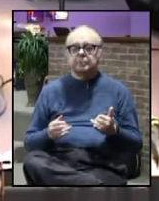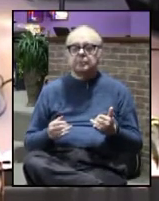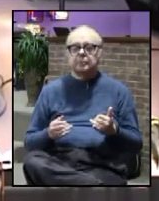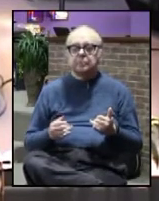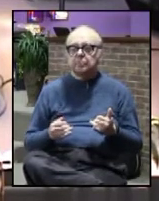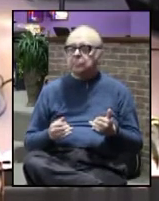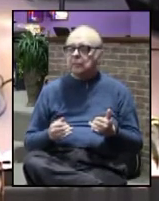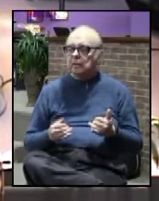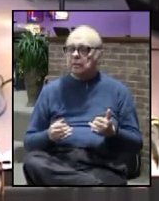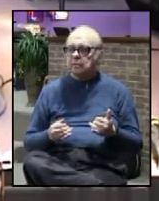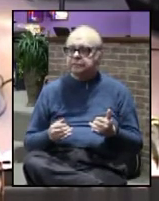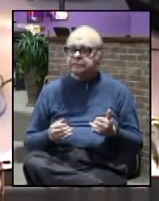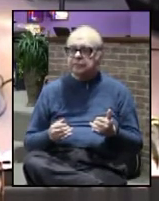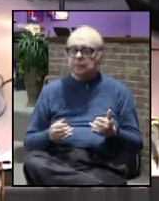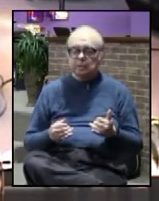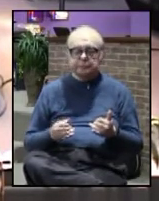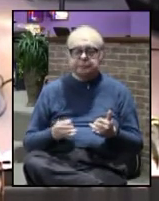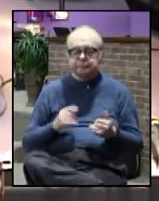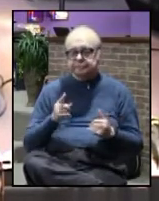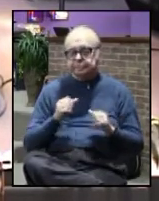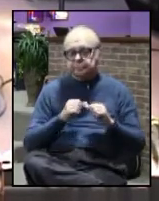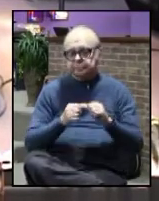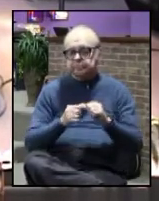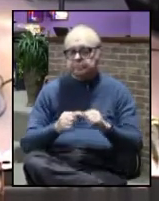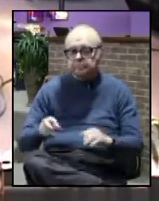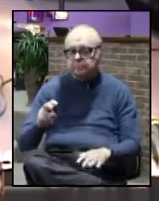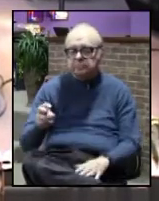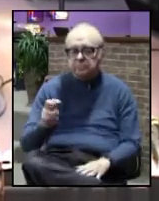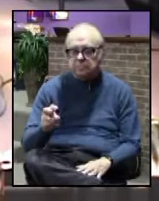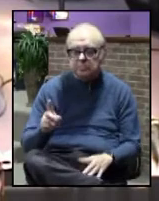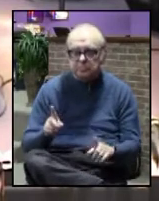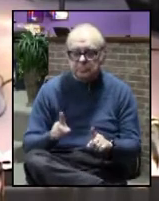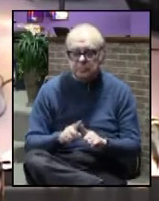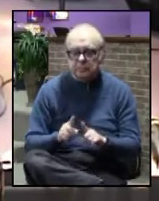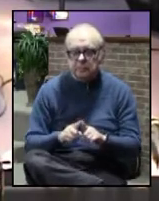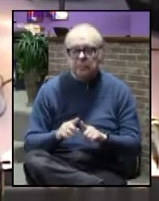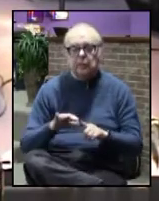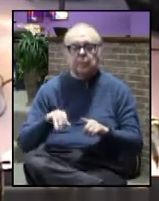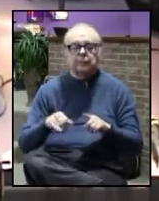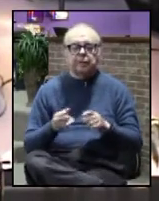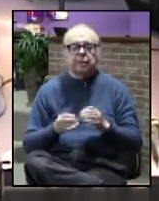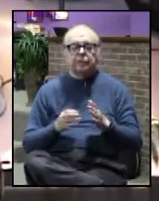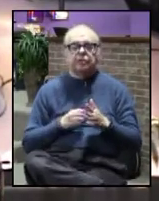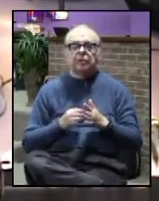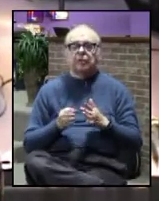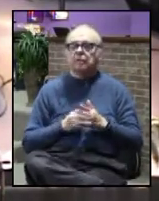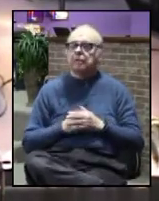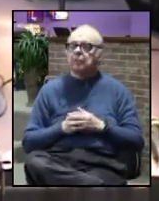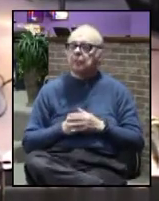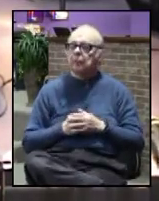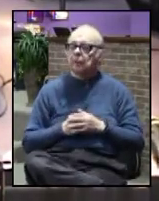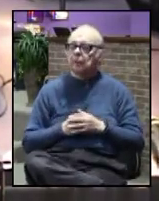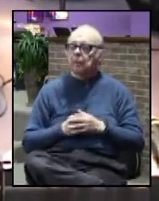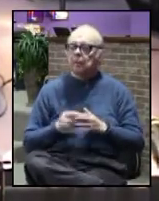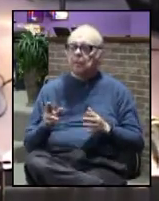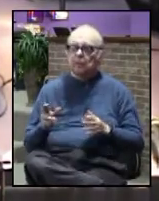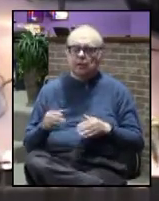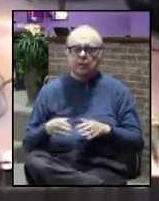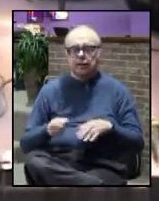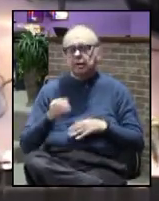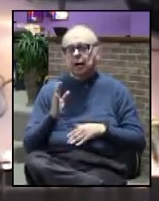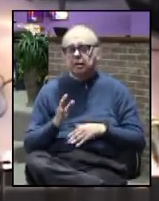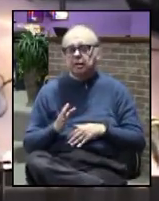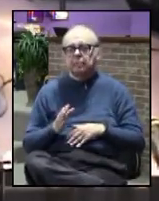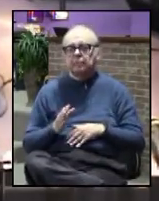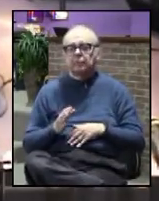this. Are you going to continue drifting as they get the song of invitation? Or are you going to let